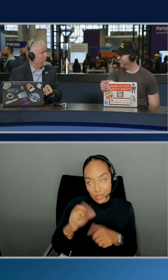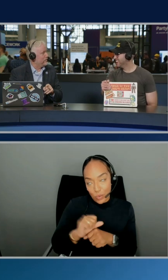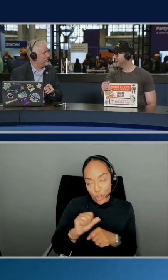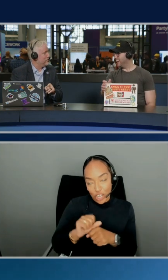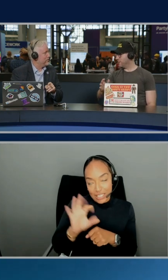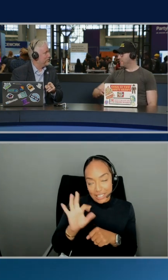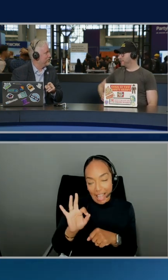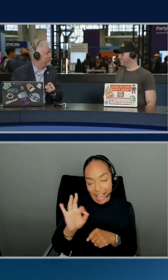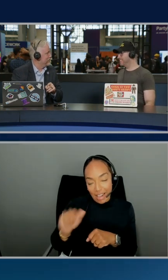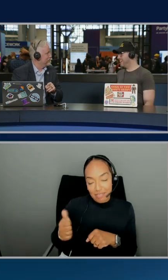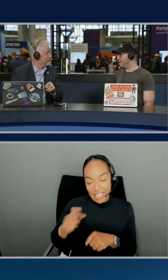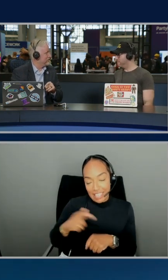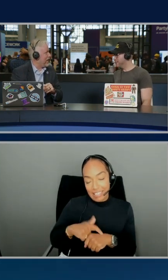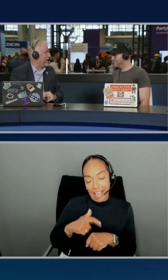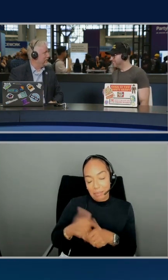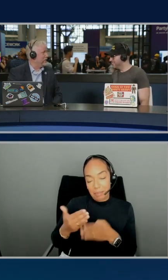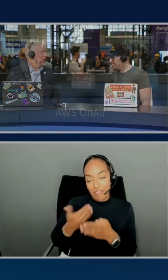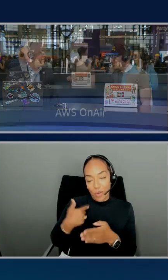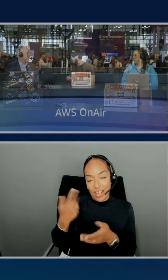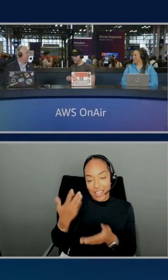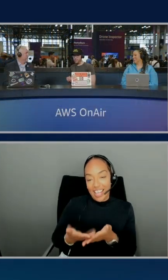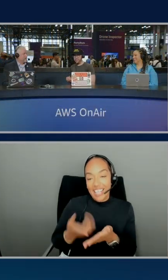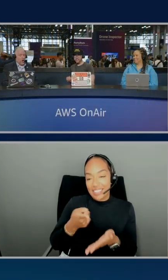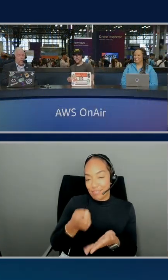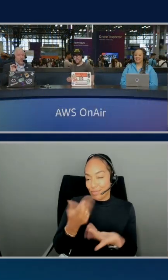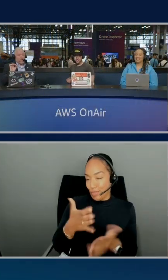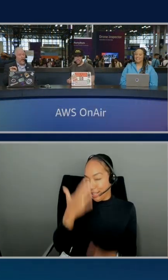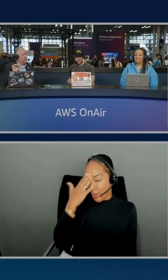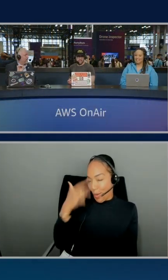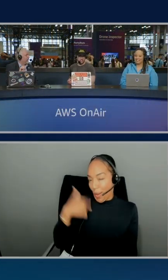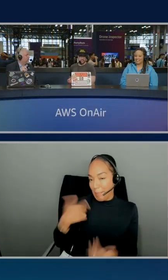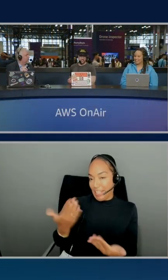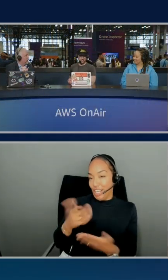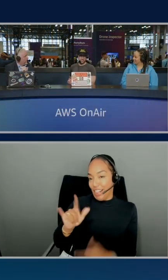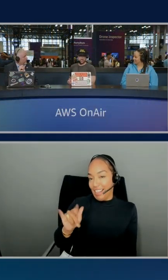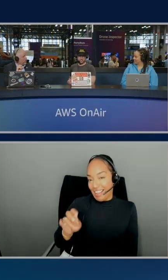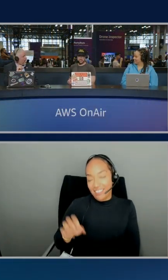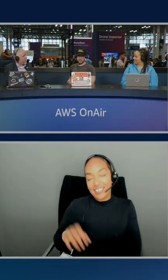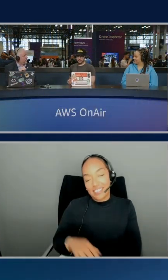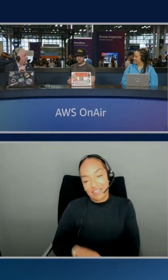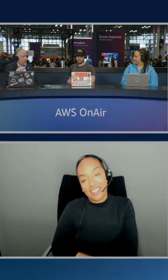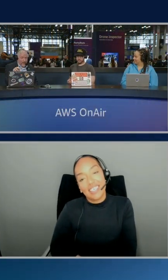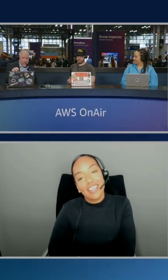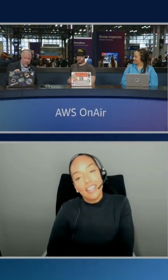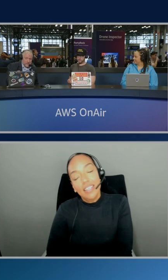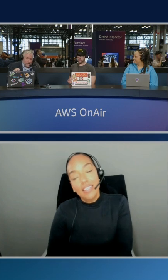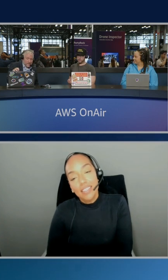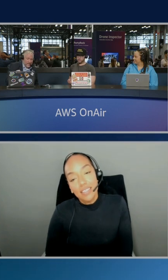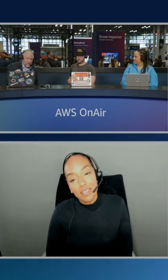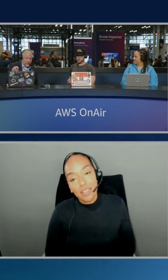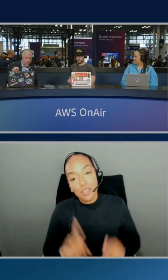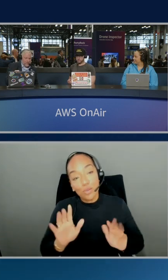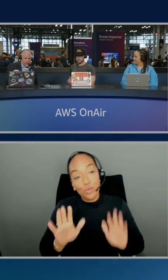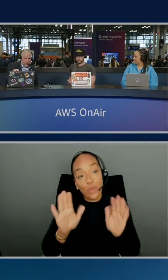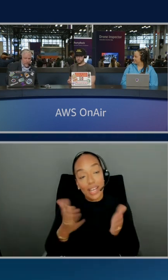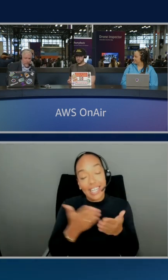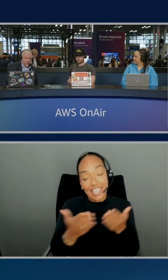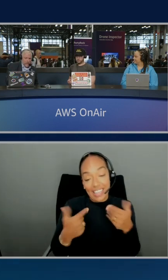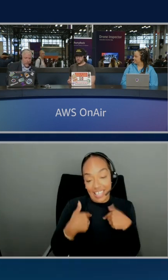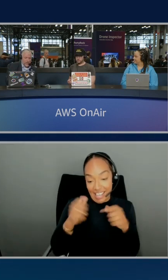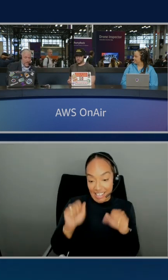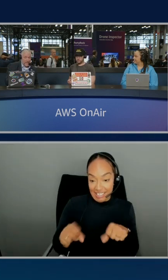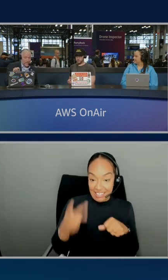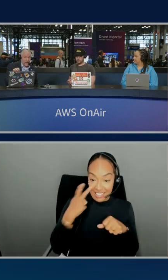knew. Yeah. It knew this was the time. Yeah, it knew. That's right, John. So, but the great thing is, I can see